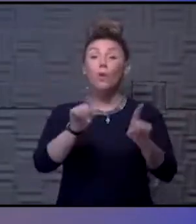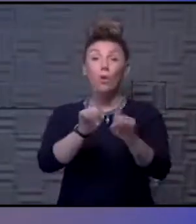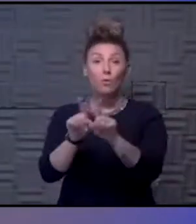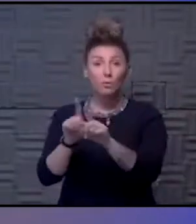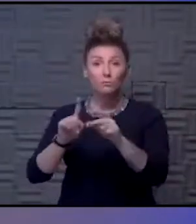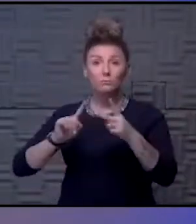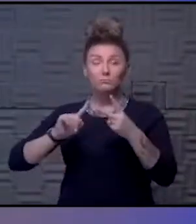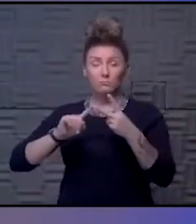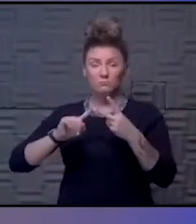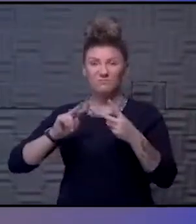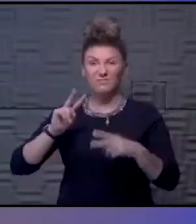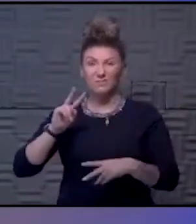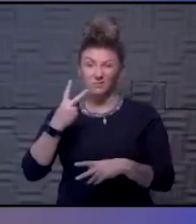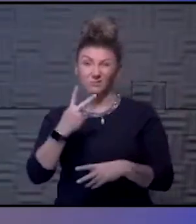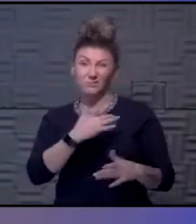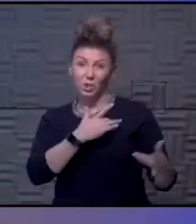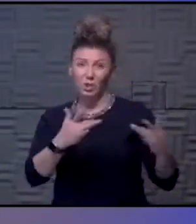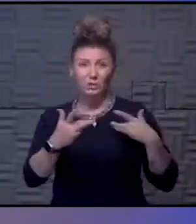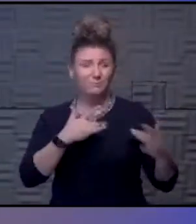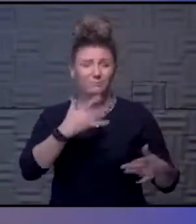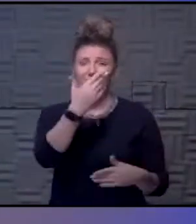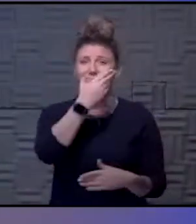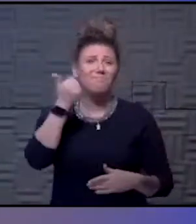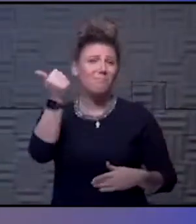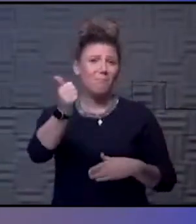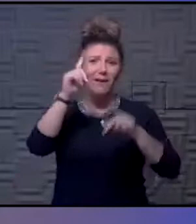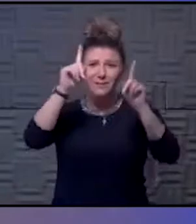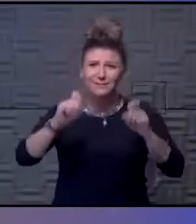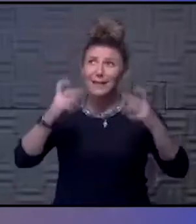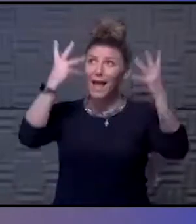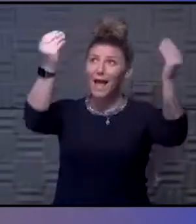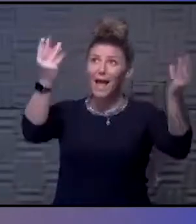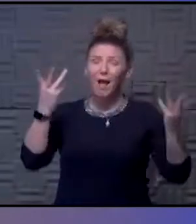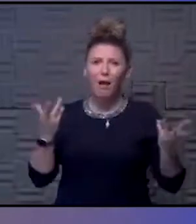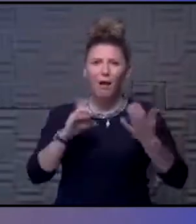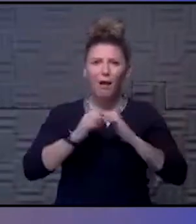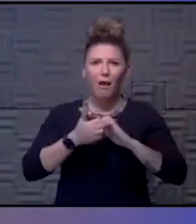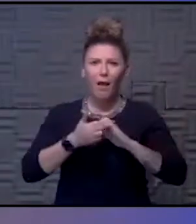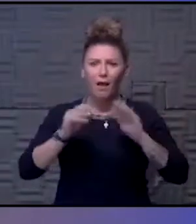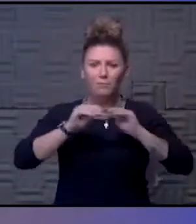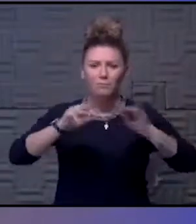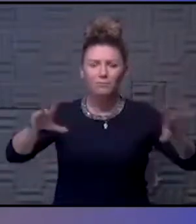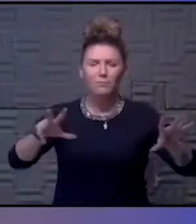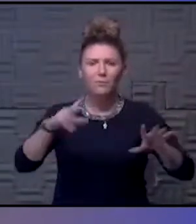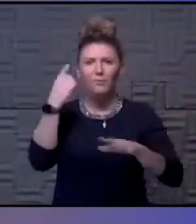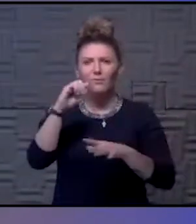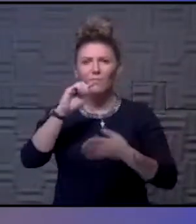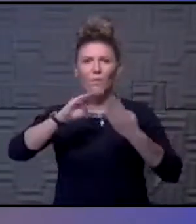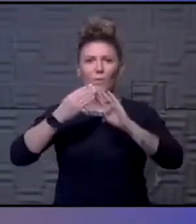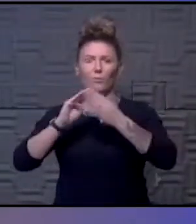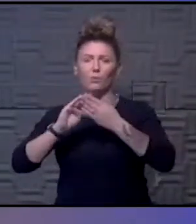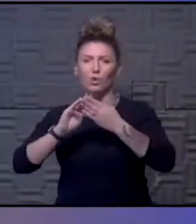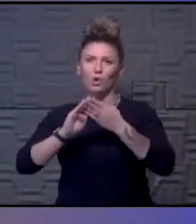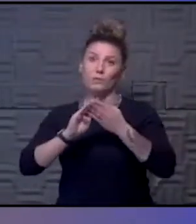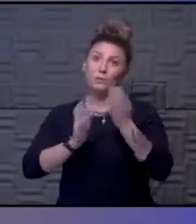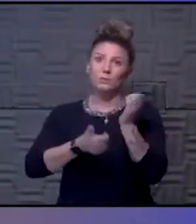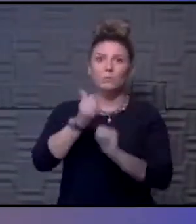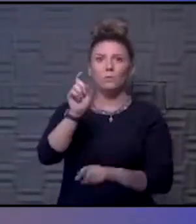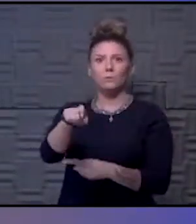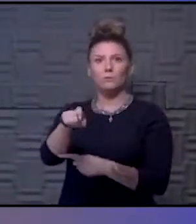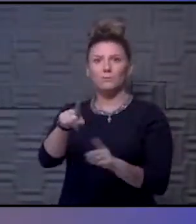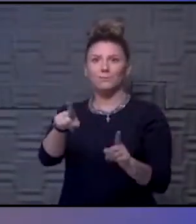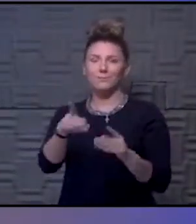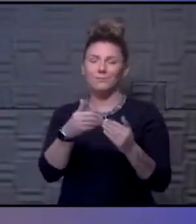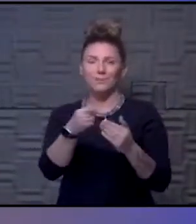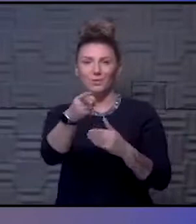big concern that even if we have the best tests out there in the world, how do we actually get them to the communities most in need? And obviously, this is something you